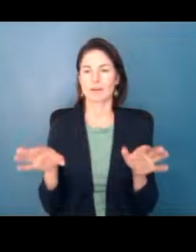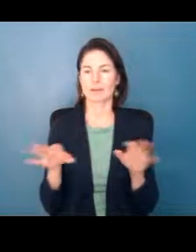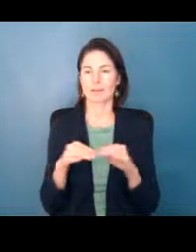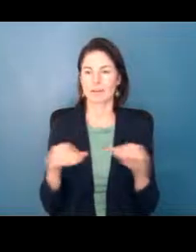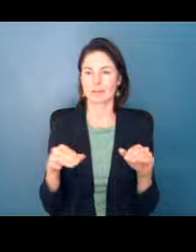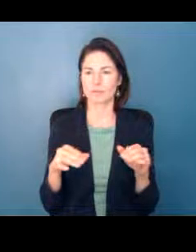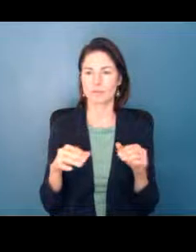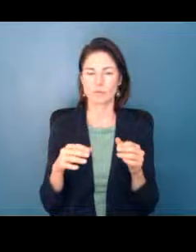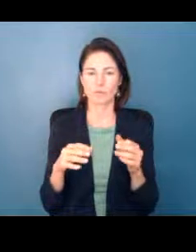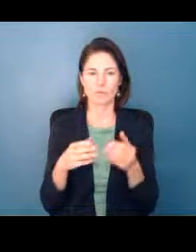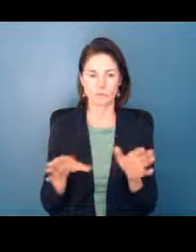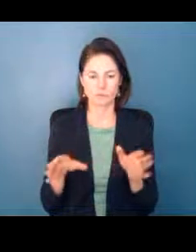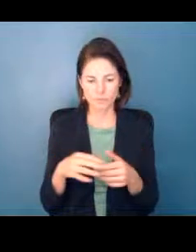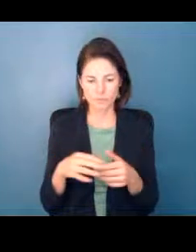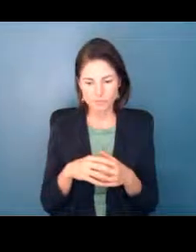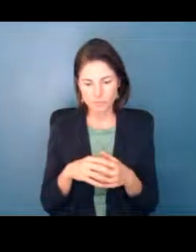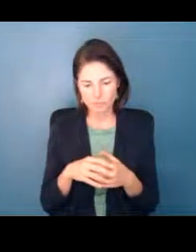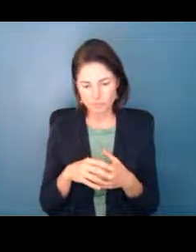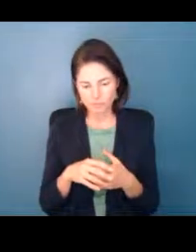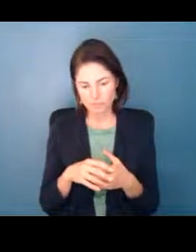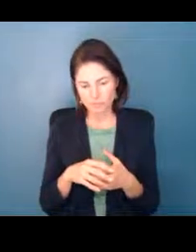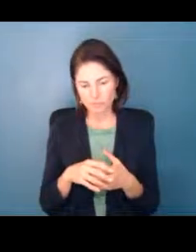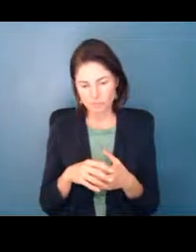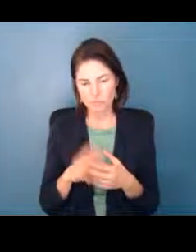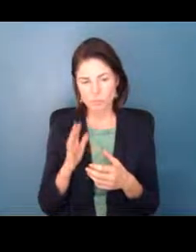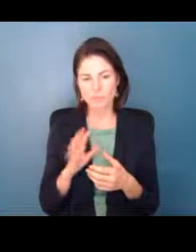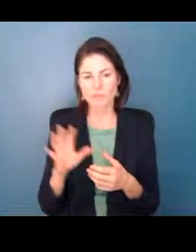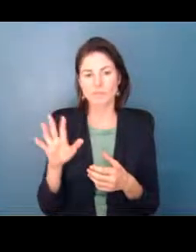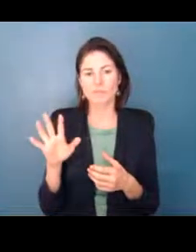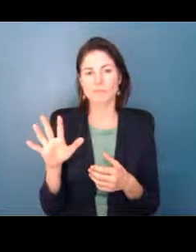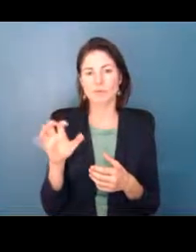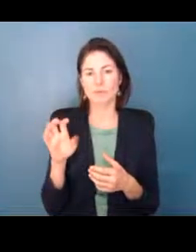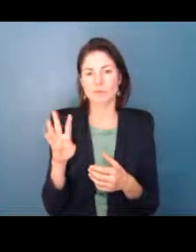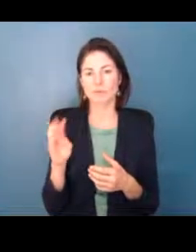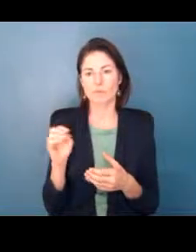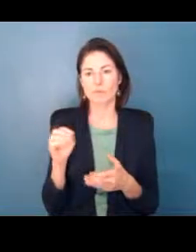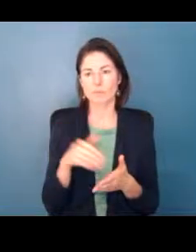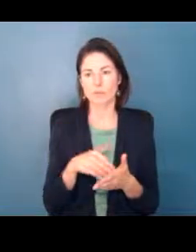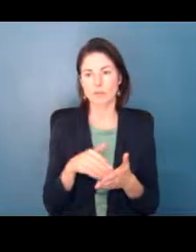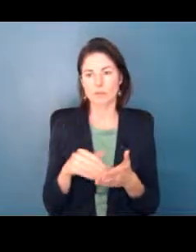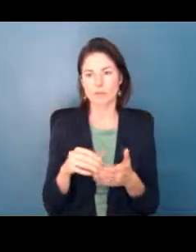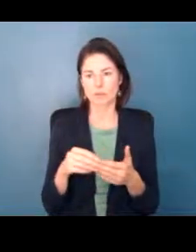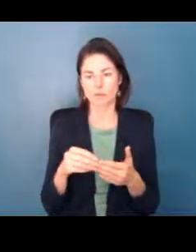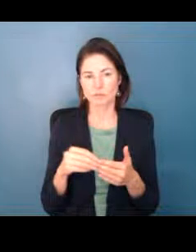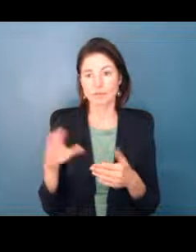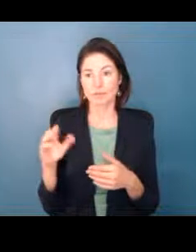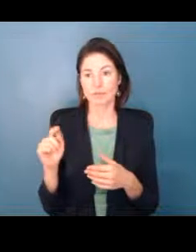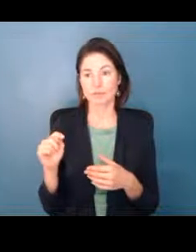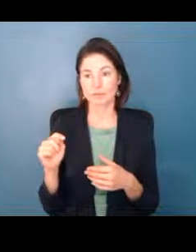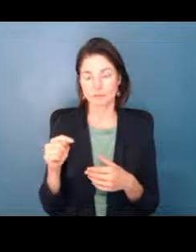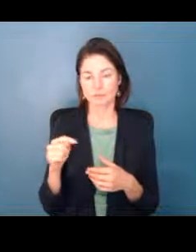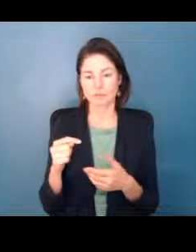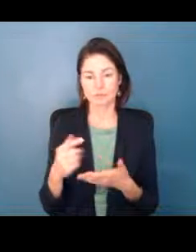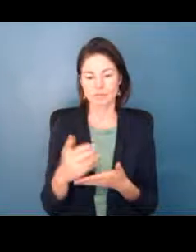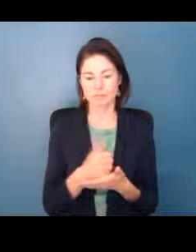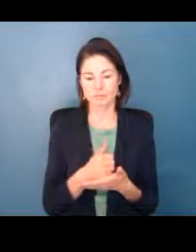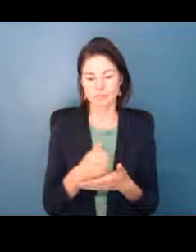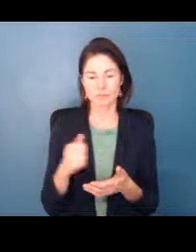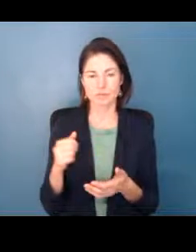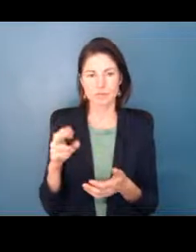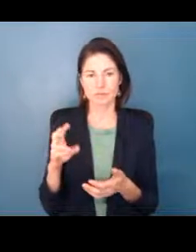damage reservation for 21-22 was $540 million, and Caltrans made a total of $487 million